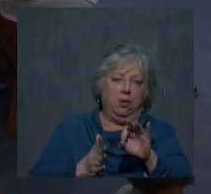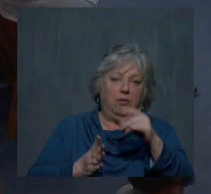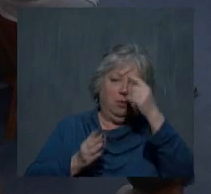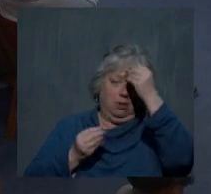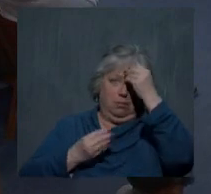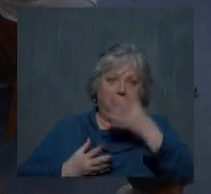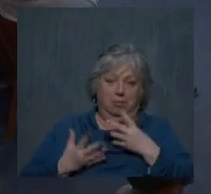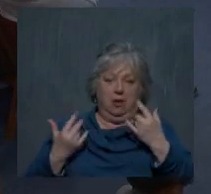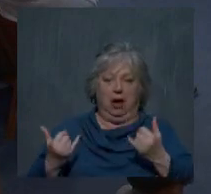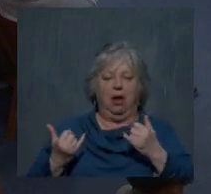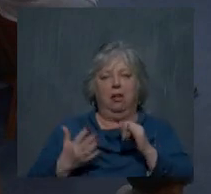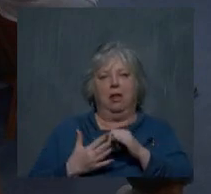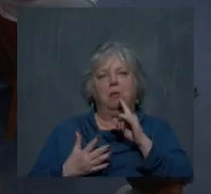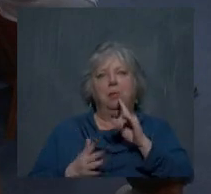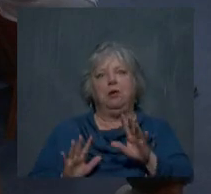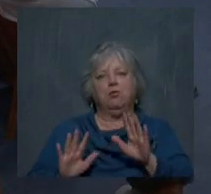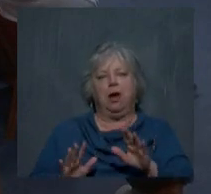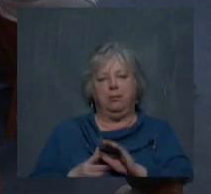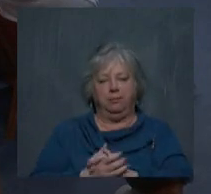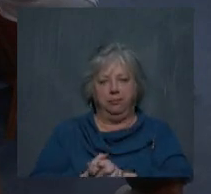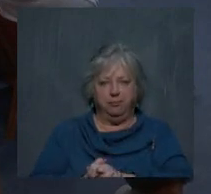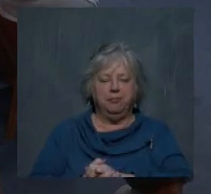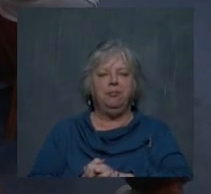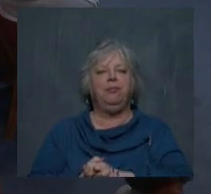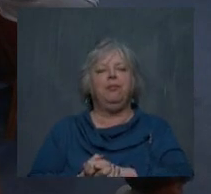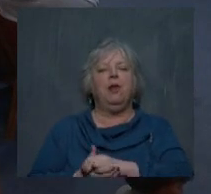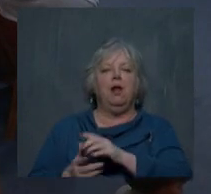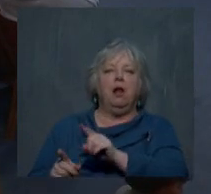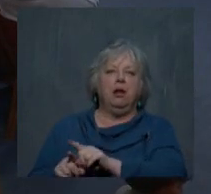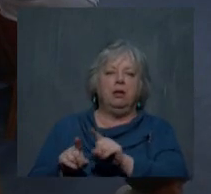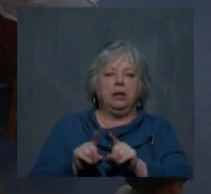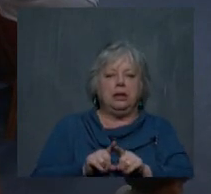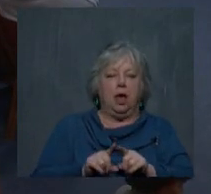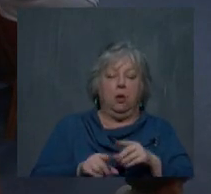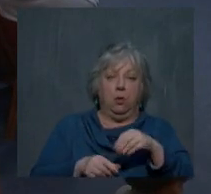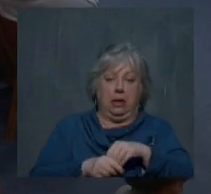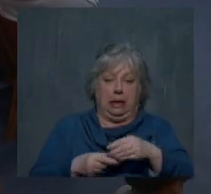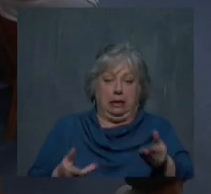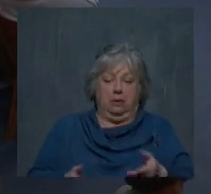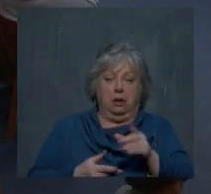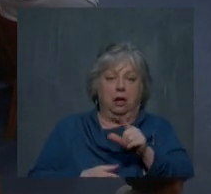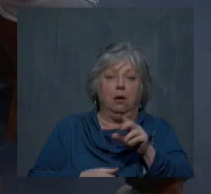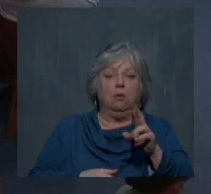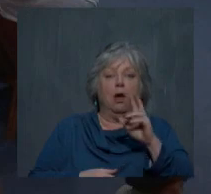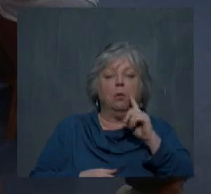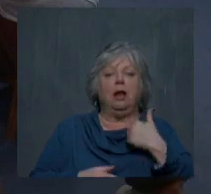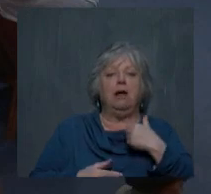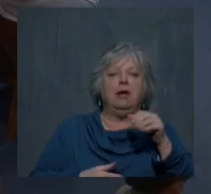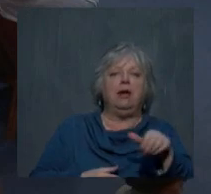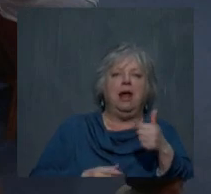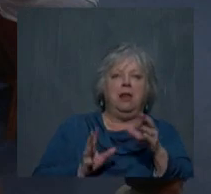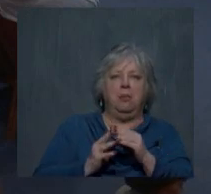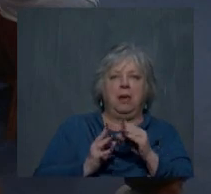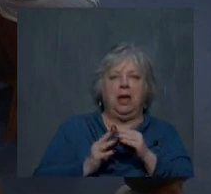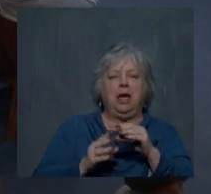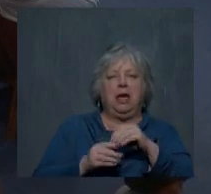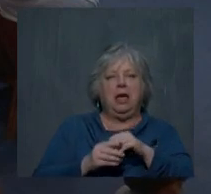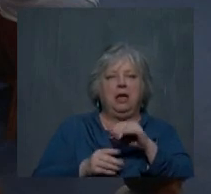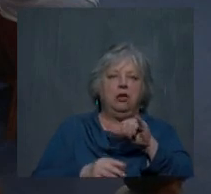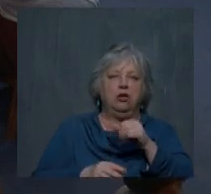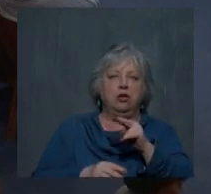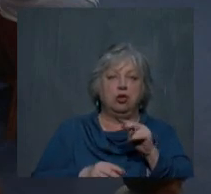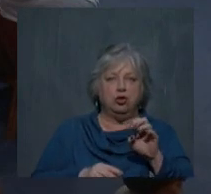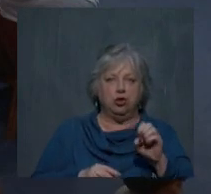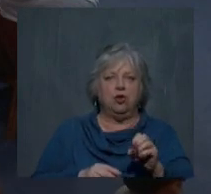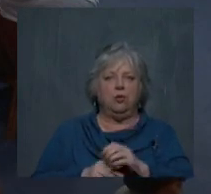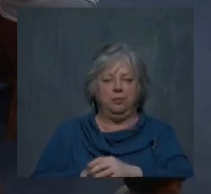great. There will also be a meeting in the end of June here in Little Rock, so there'll be a real opportunity to participate as well